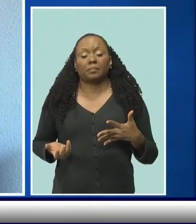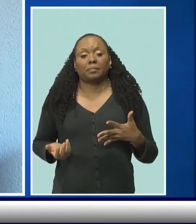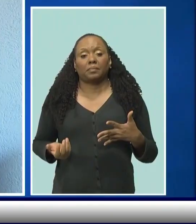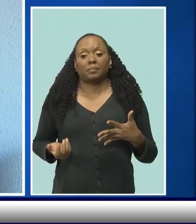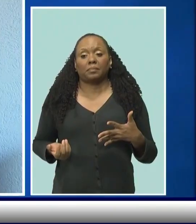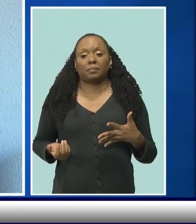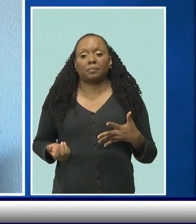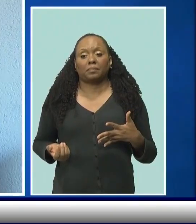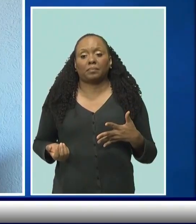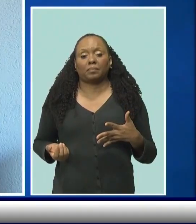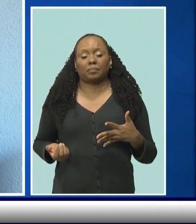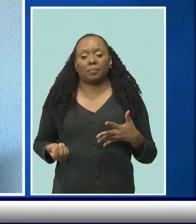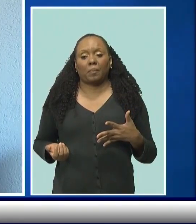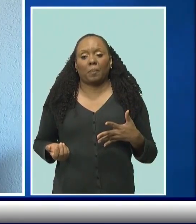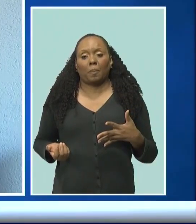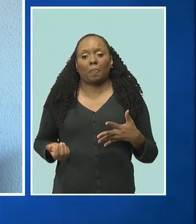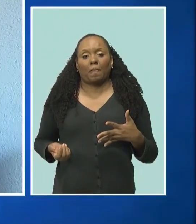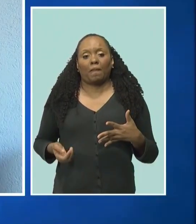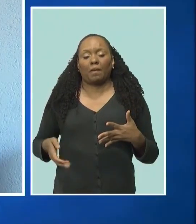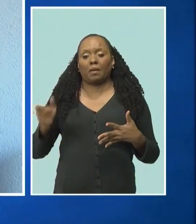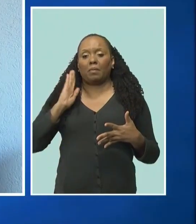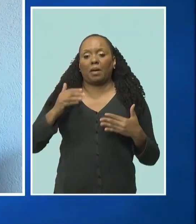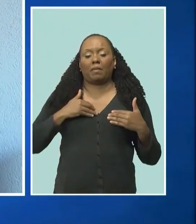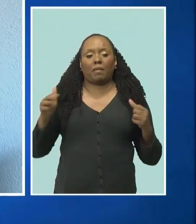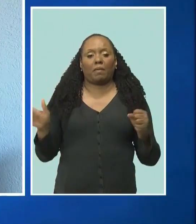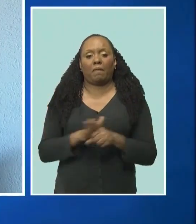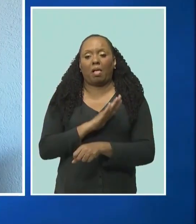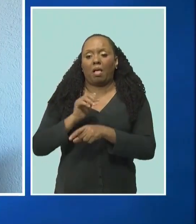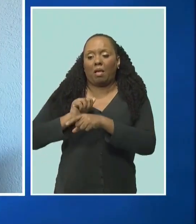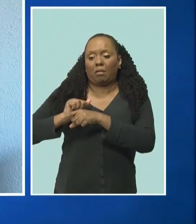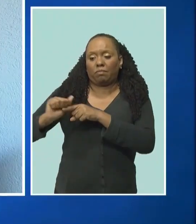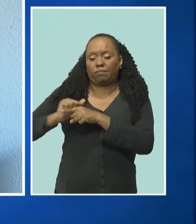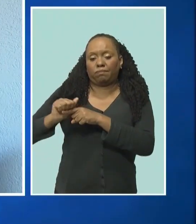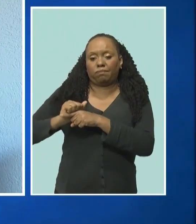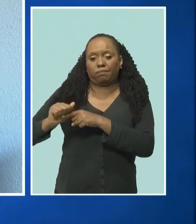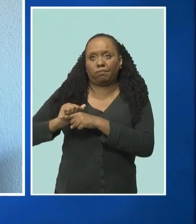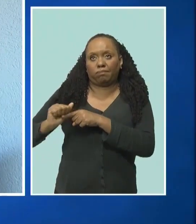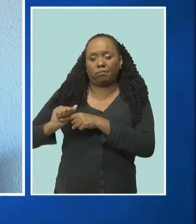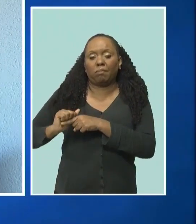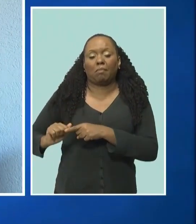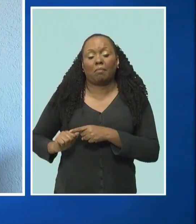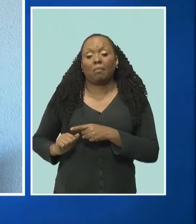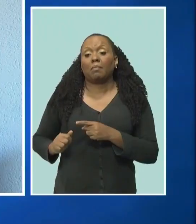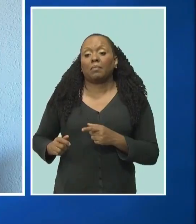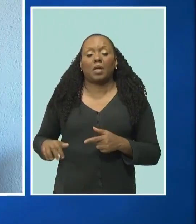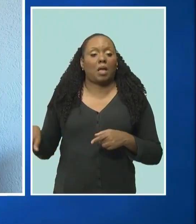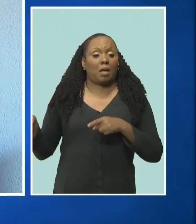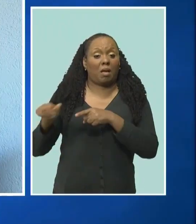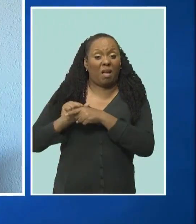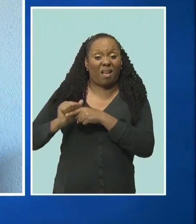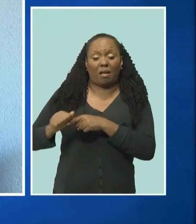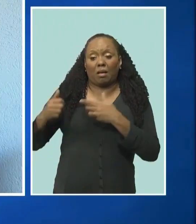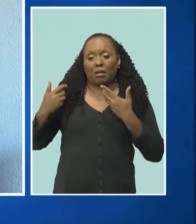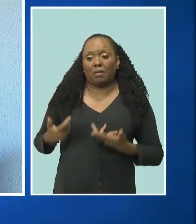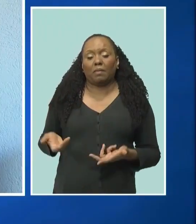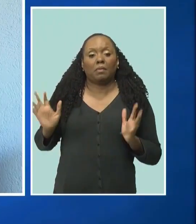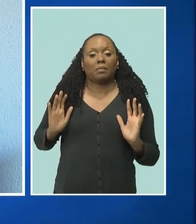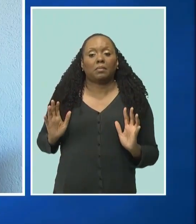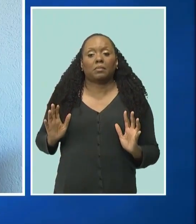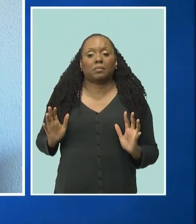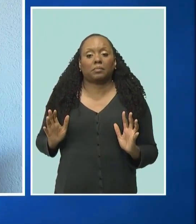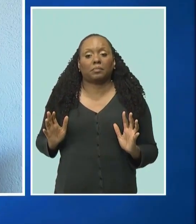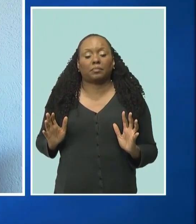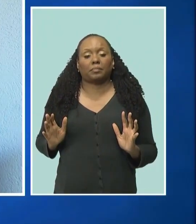is normally done, and that is to have a complete rehearsal of the exercise. And after that, we will prepare